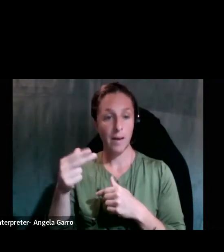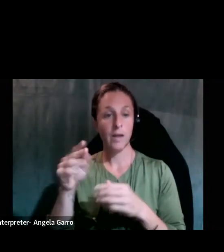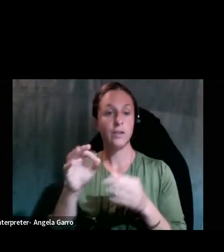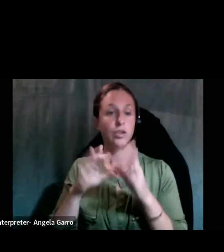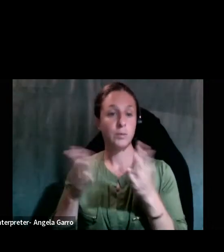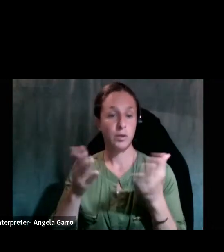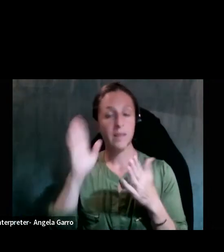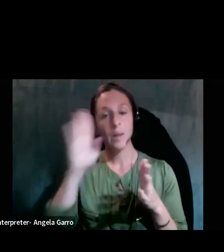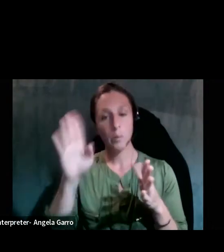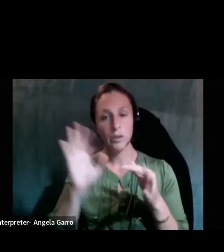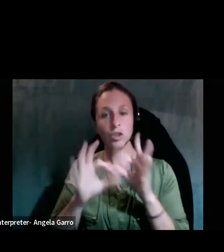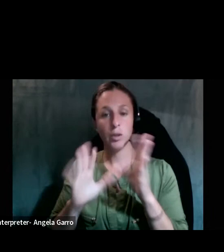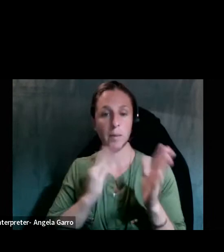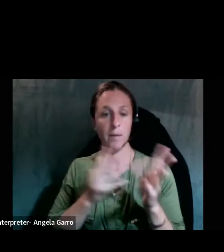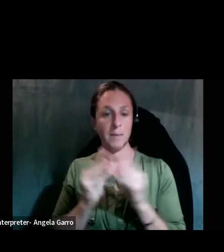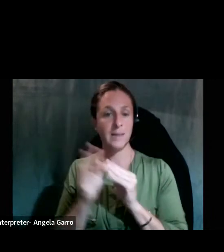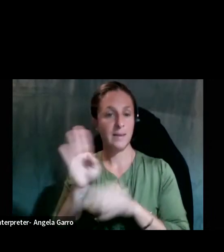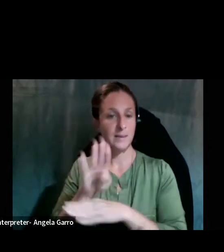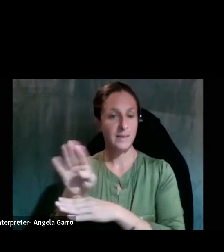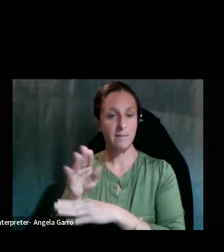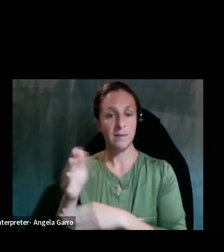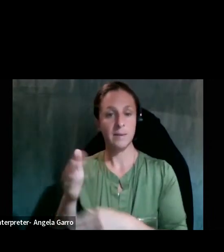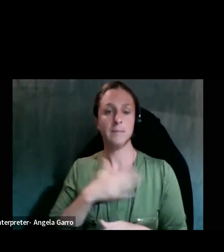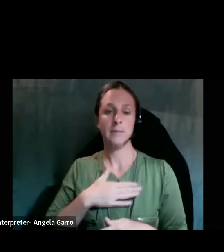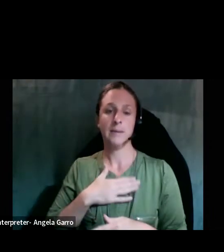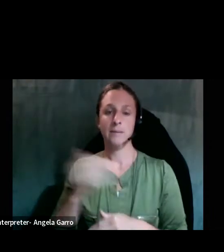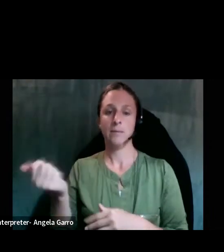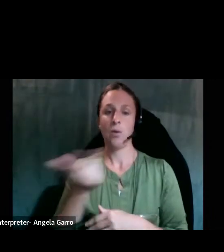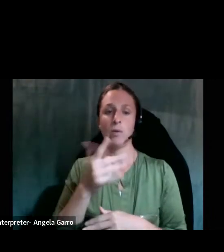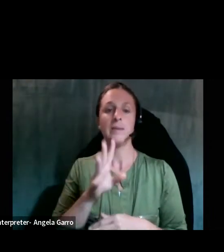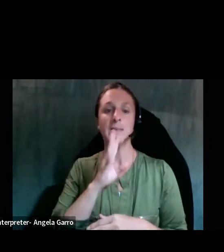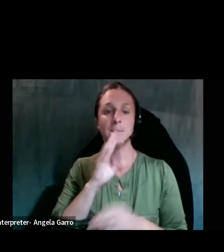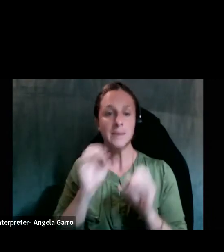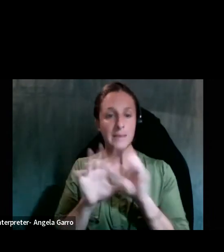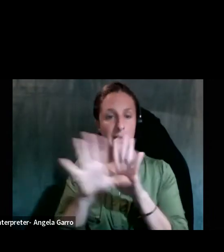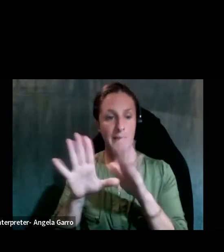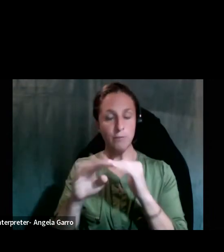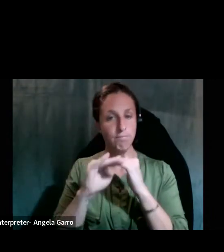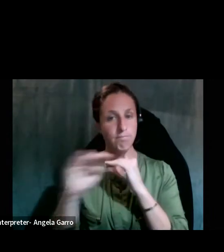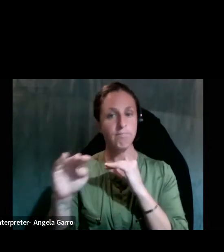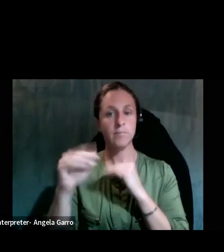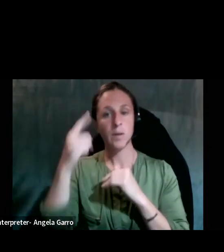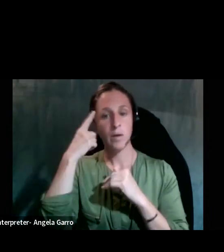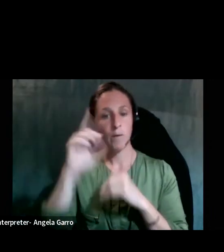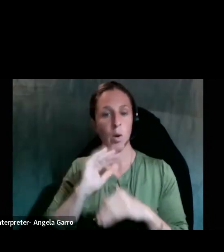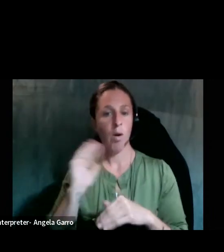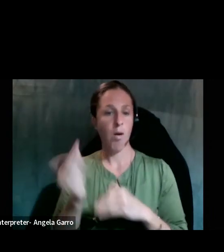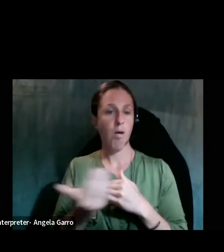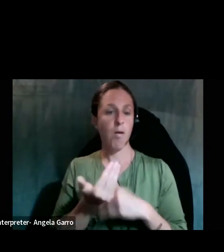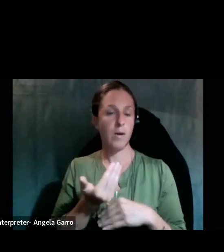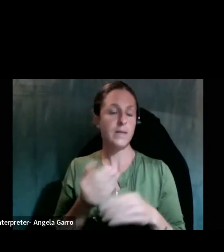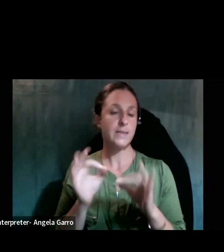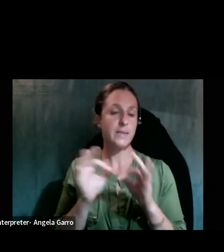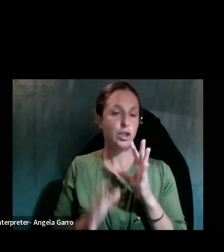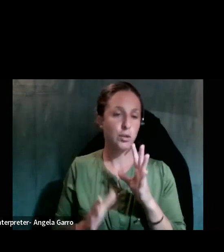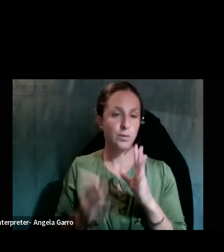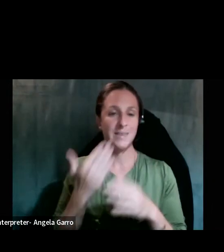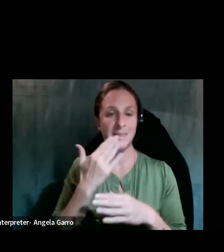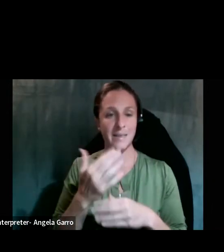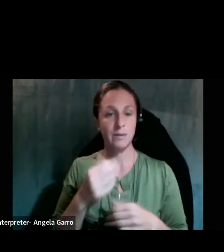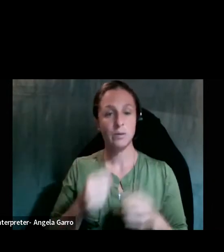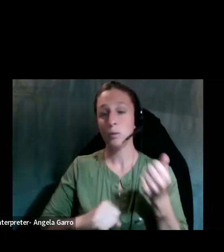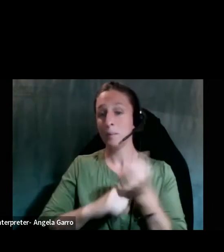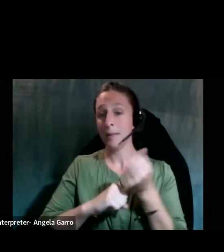evening. We would like to ask everyone to speak in a clear and reasonable pace for our interpreters. Thank you. Let's do the Pledge of